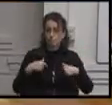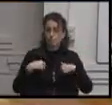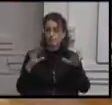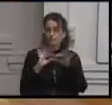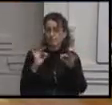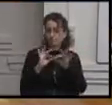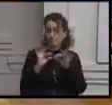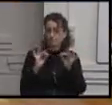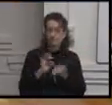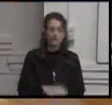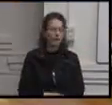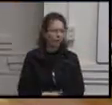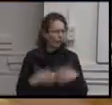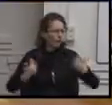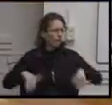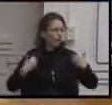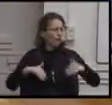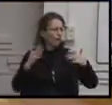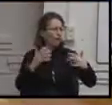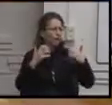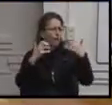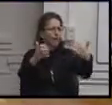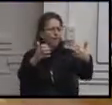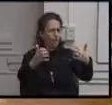It's nice to see so many people here tonight.